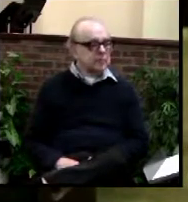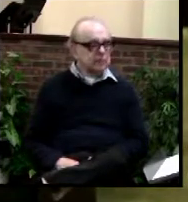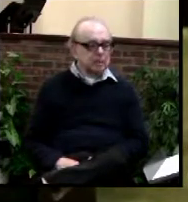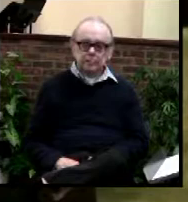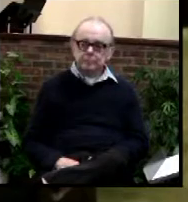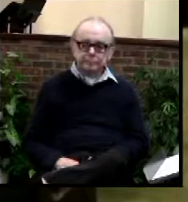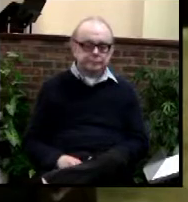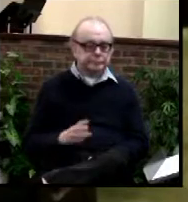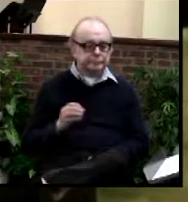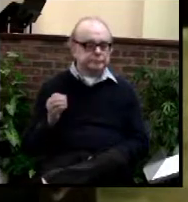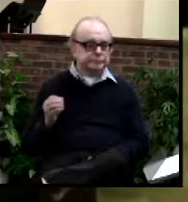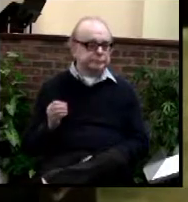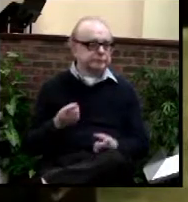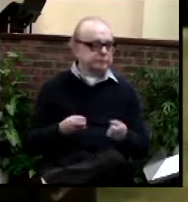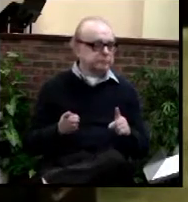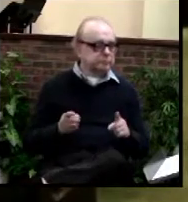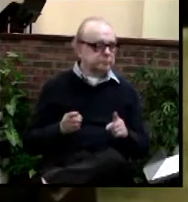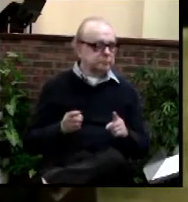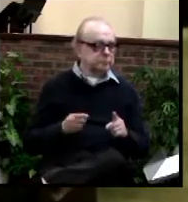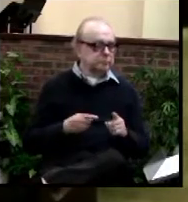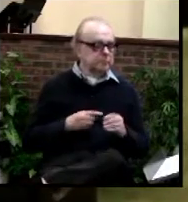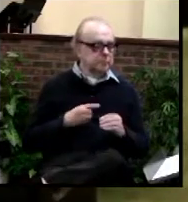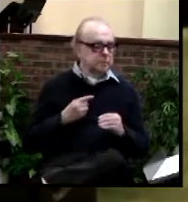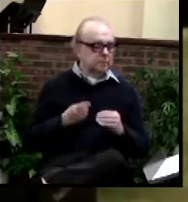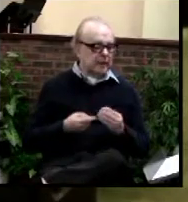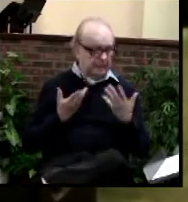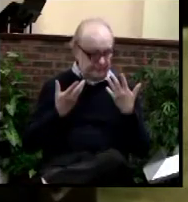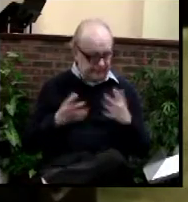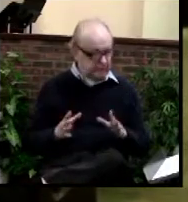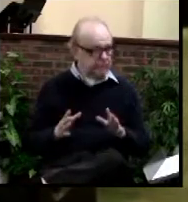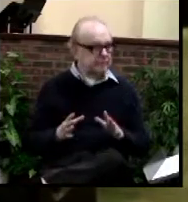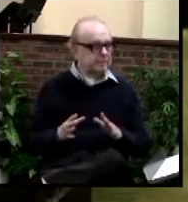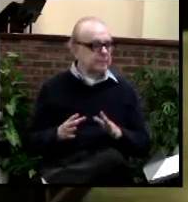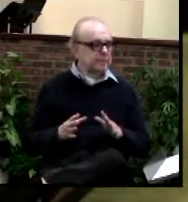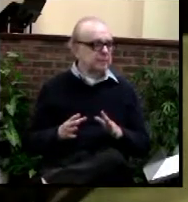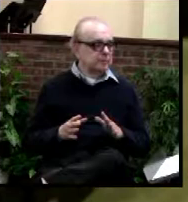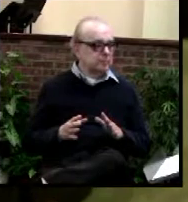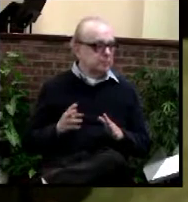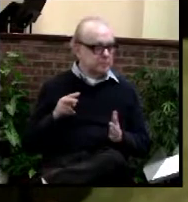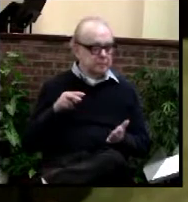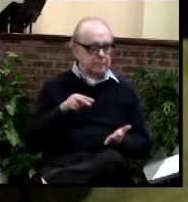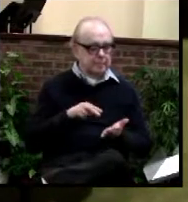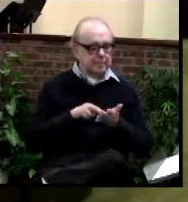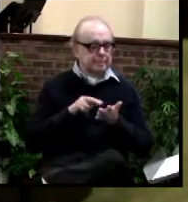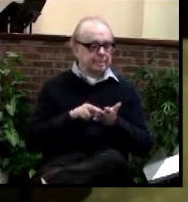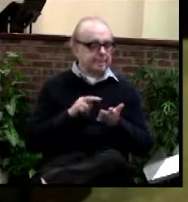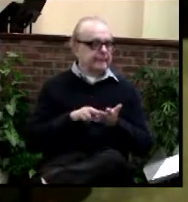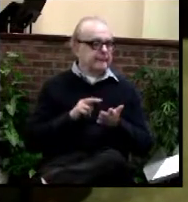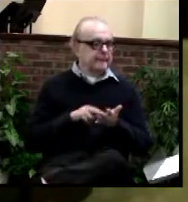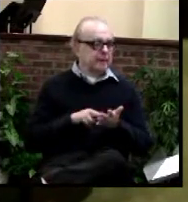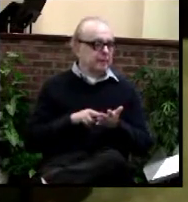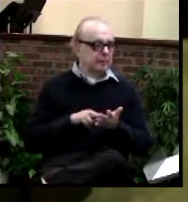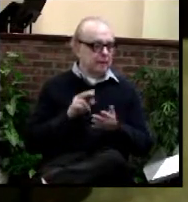And when the end is finished, you can stand at the beginning point and the